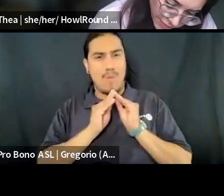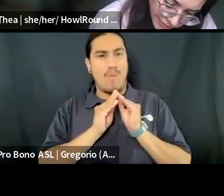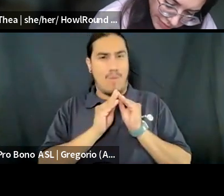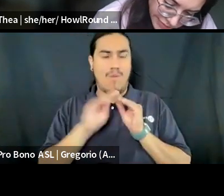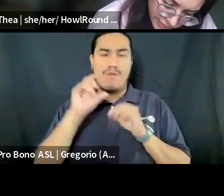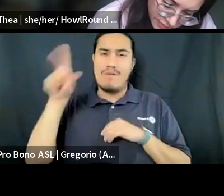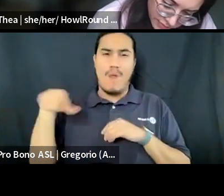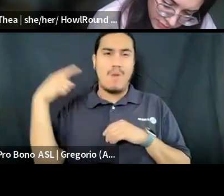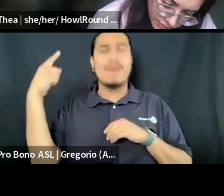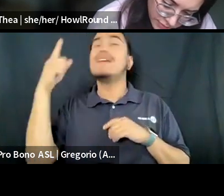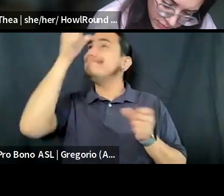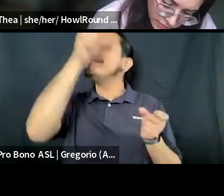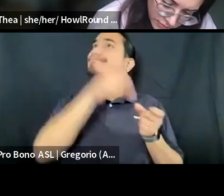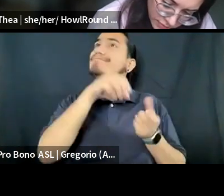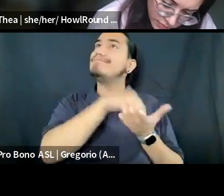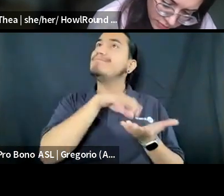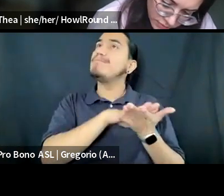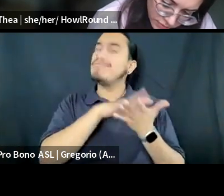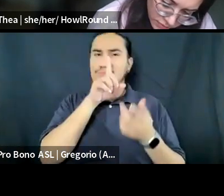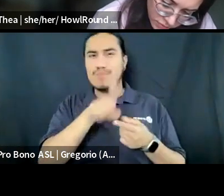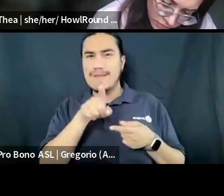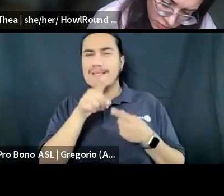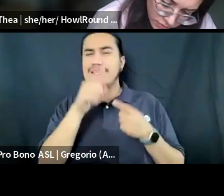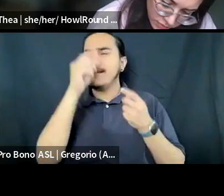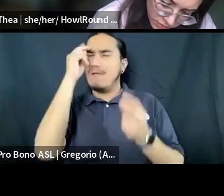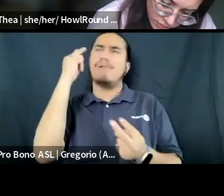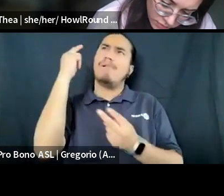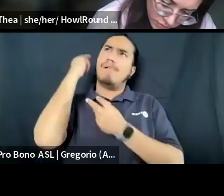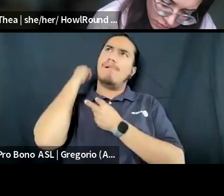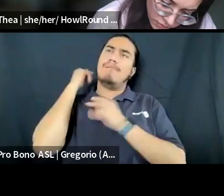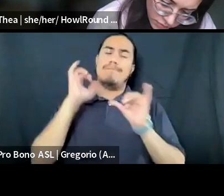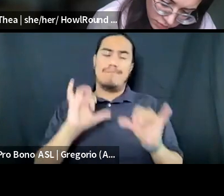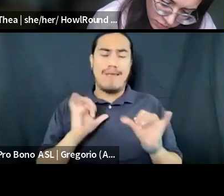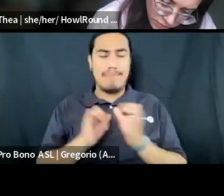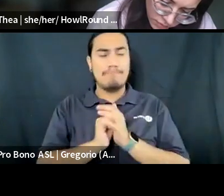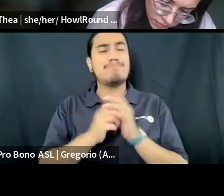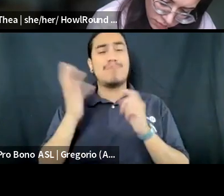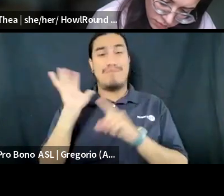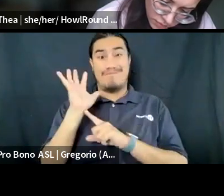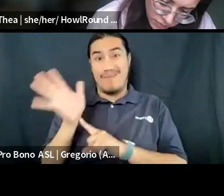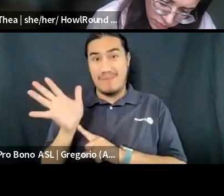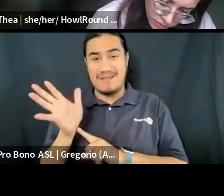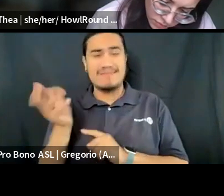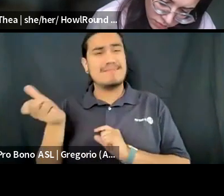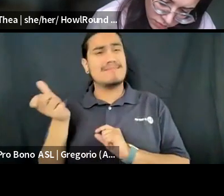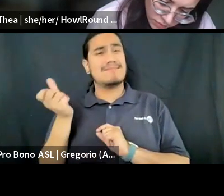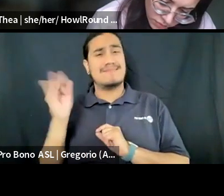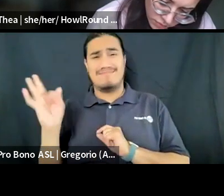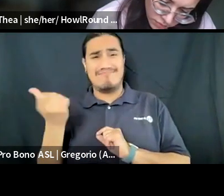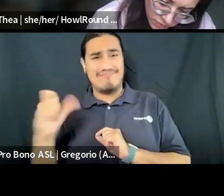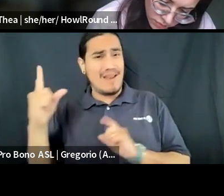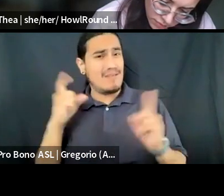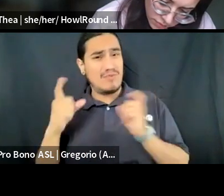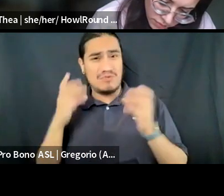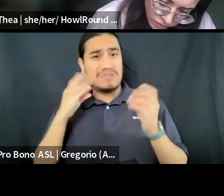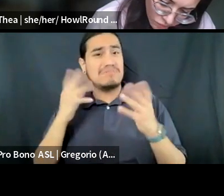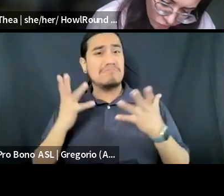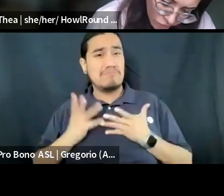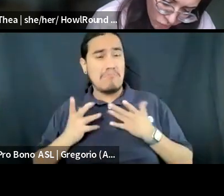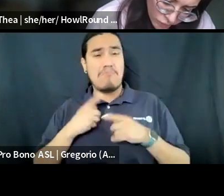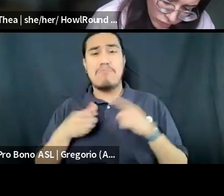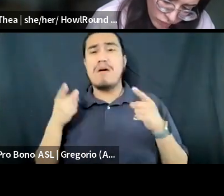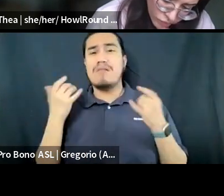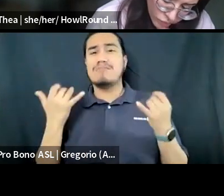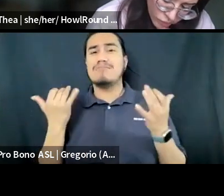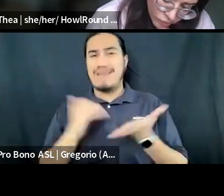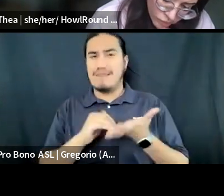So 5 minutes on the clock. Let me know if you have any questions. You're just writing a short summary of the memory of the